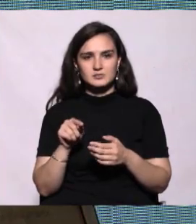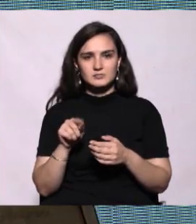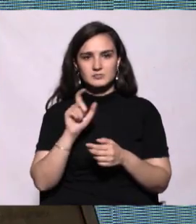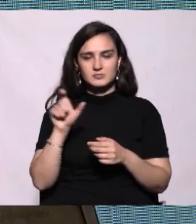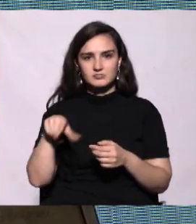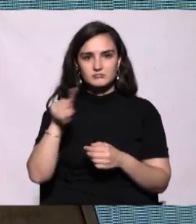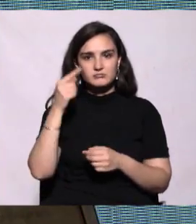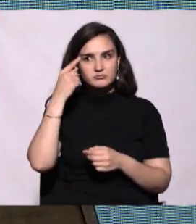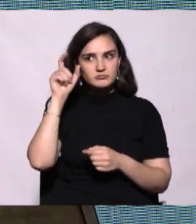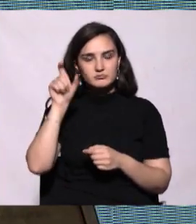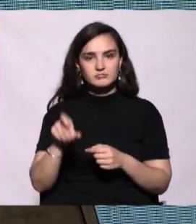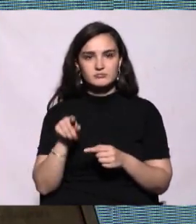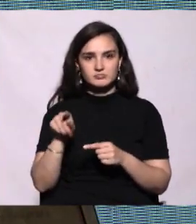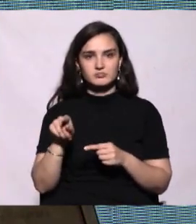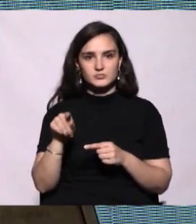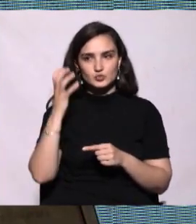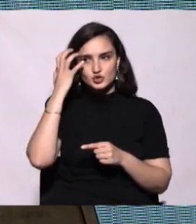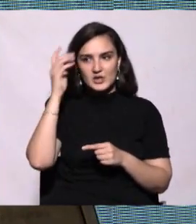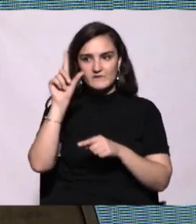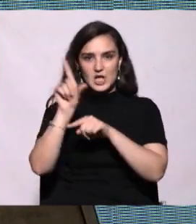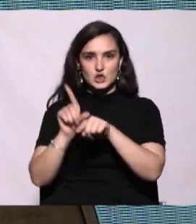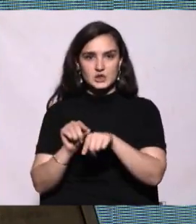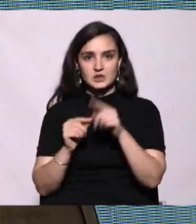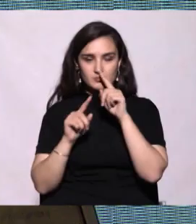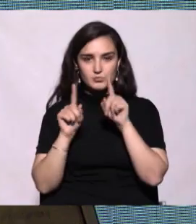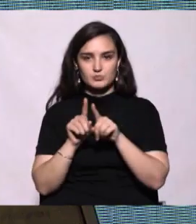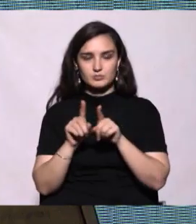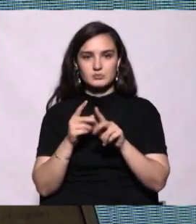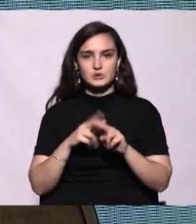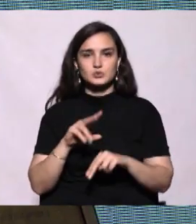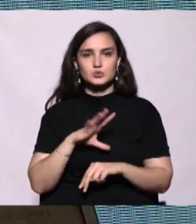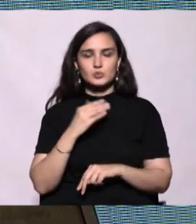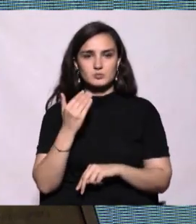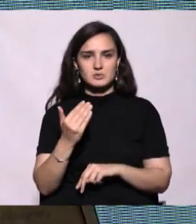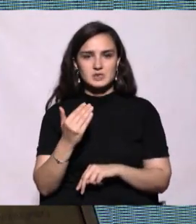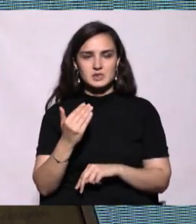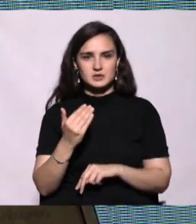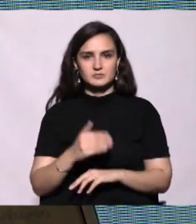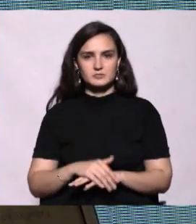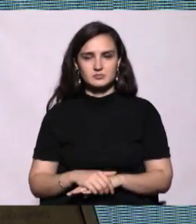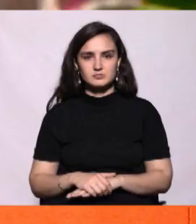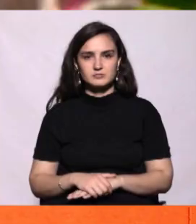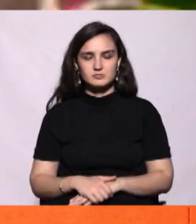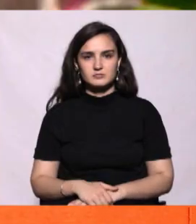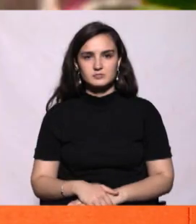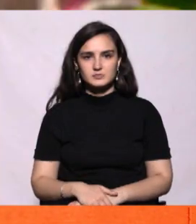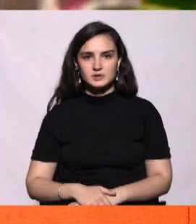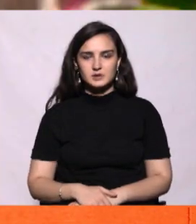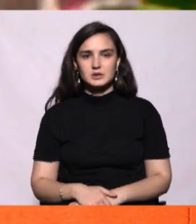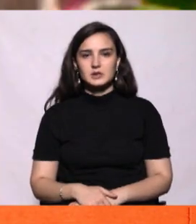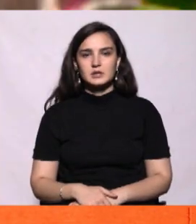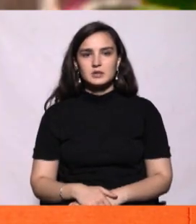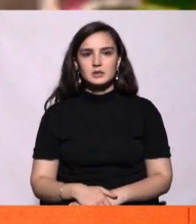people would think it was a ghost dog. And that was his sort of wild plan.